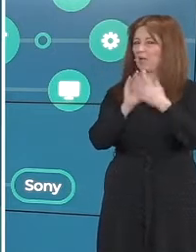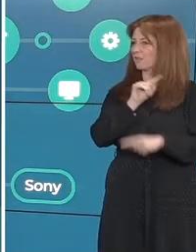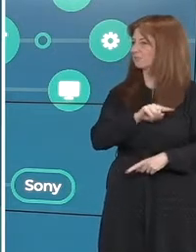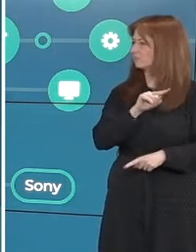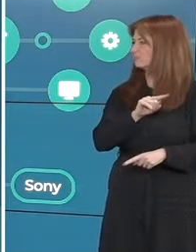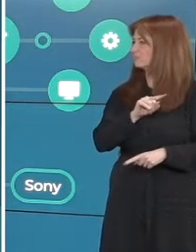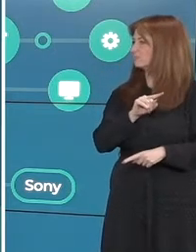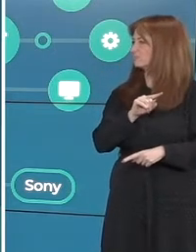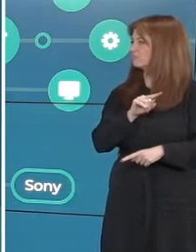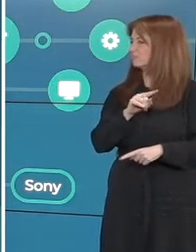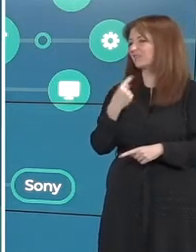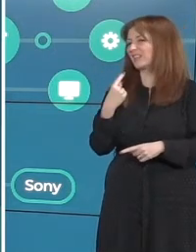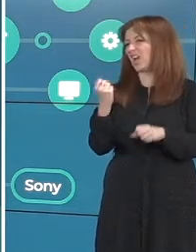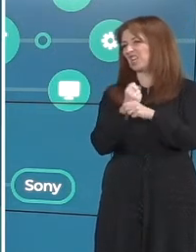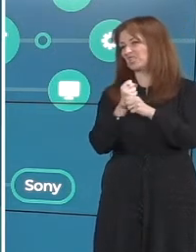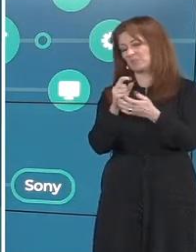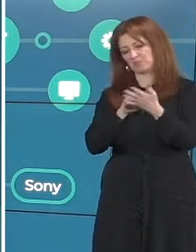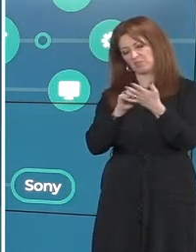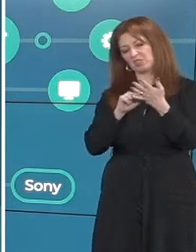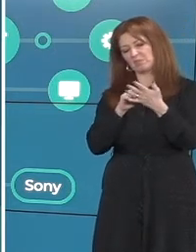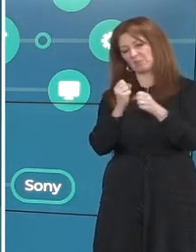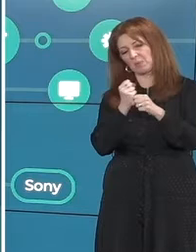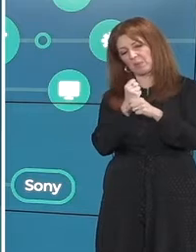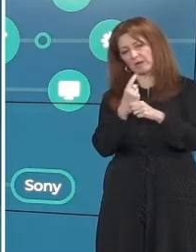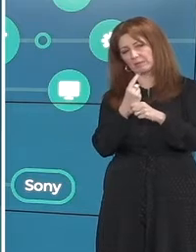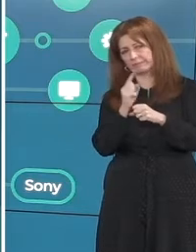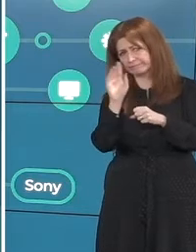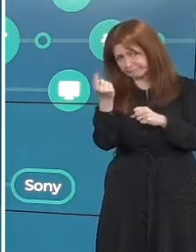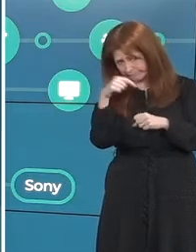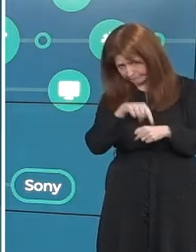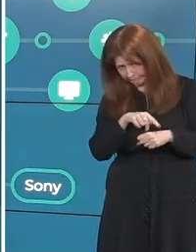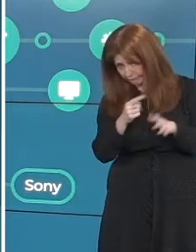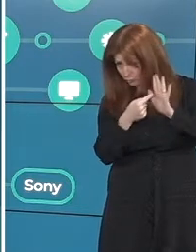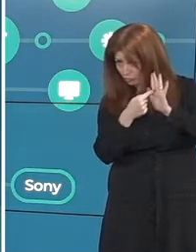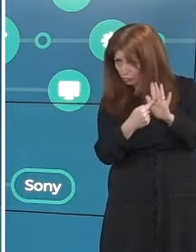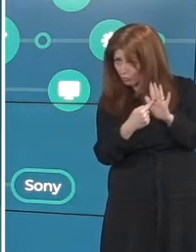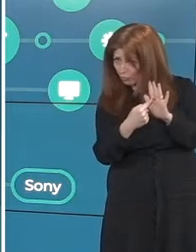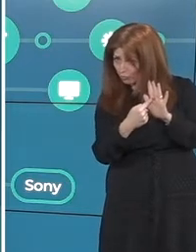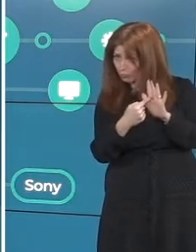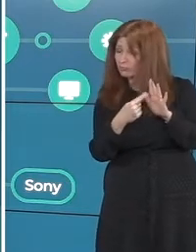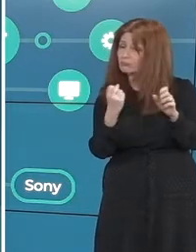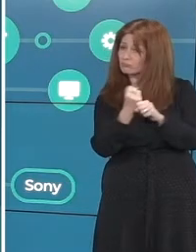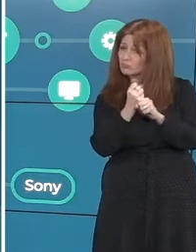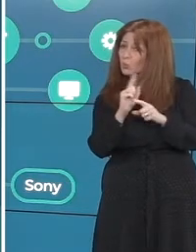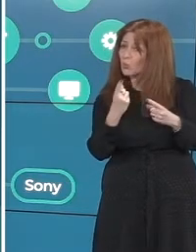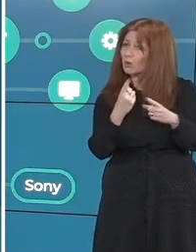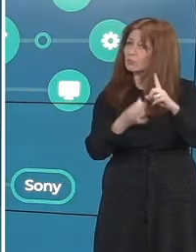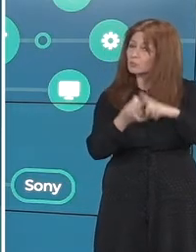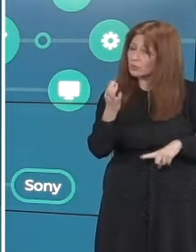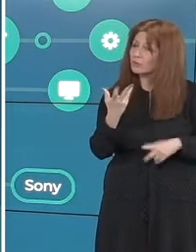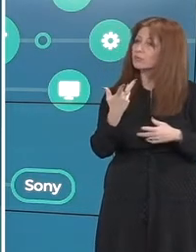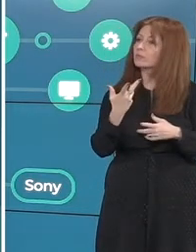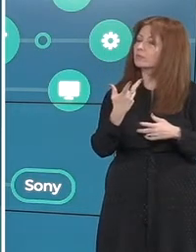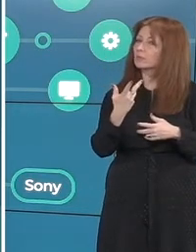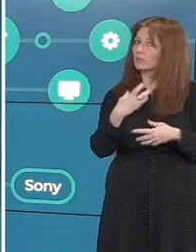know, I just make a chip somewhere. And then you pull them into showing them what we can do on our technology, and that